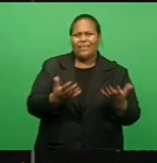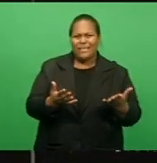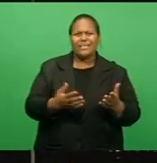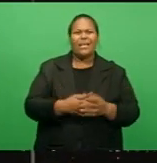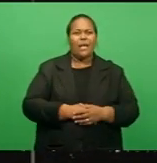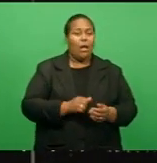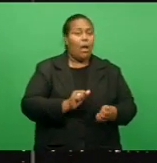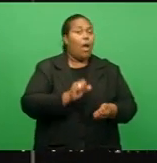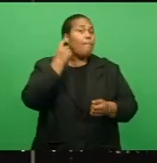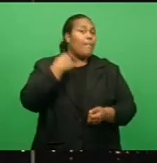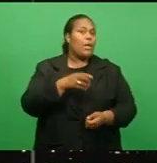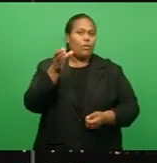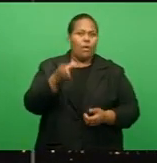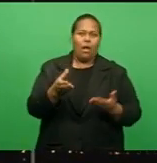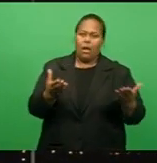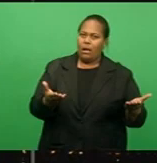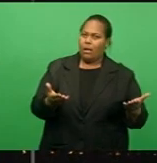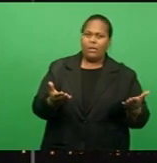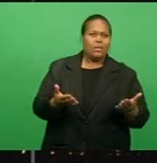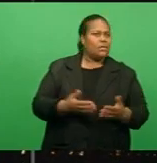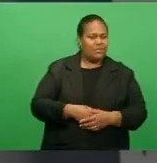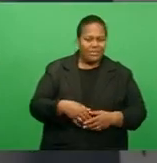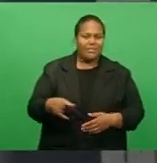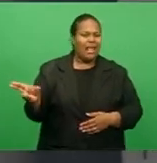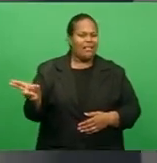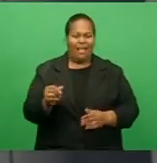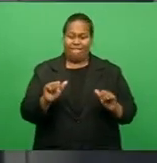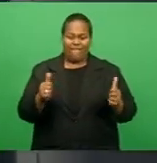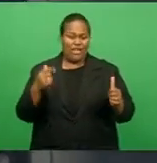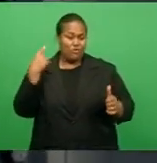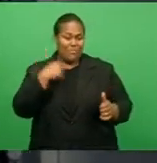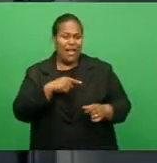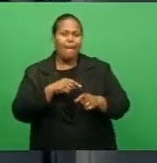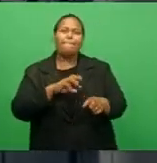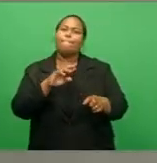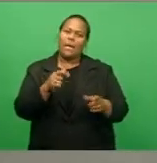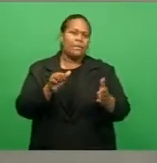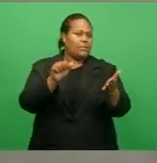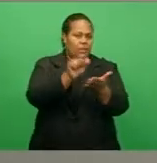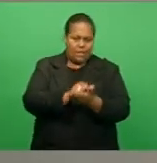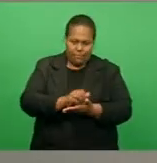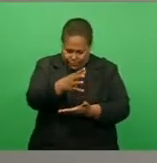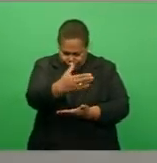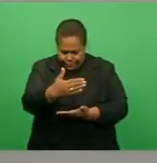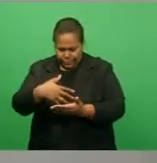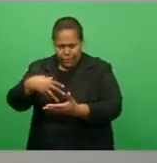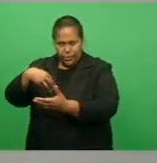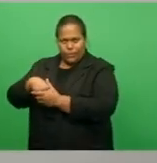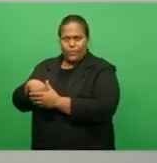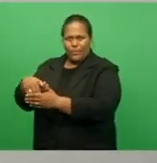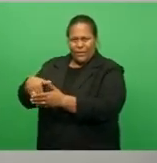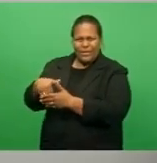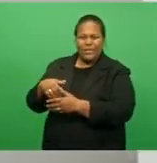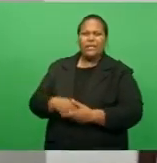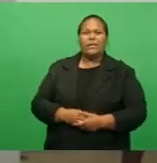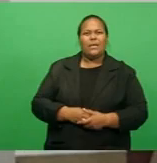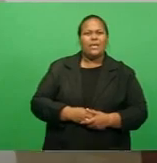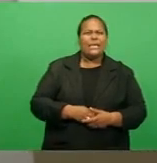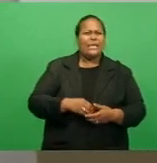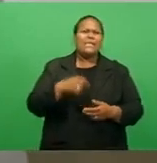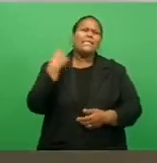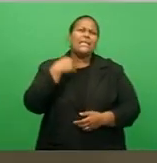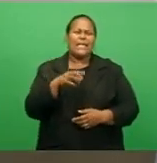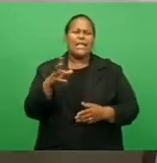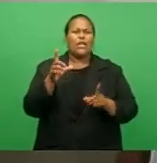Konawave, despite what he had allegedly done. Konawave is charged with the murder of his 4-month-old daughter in October last year.